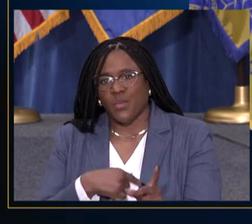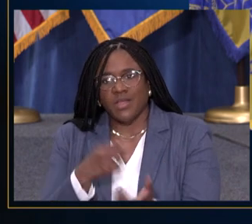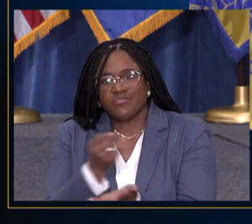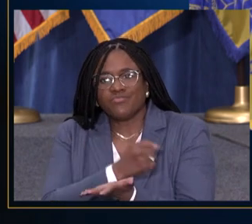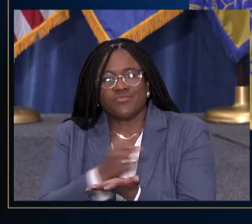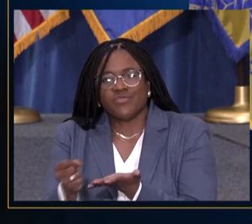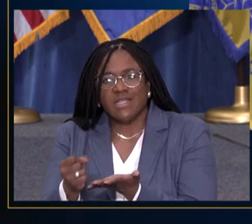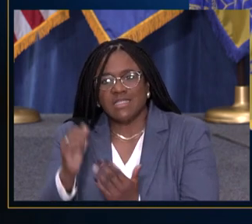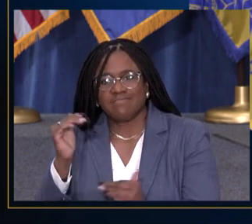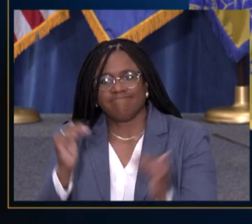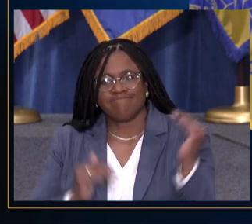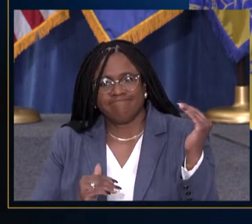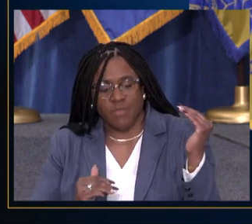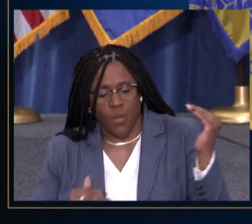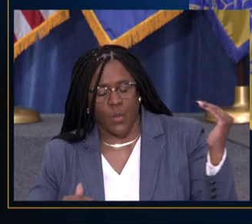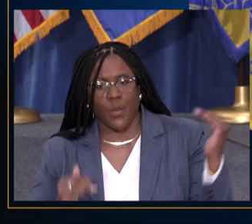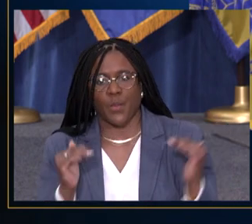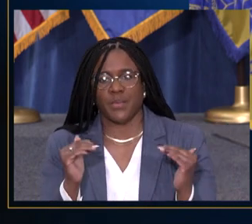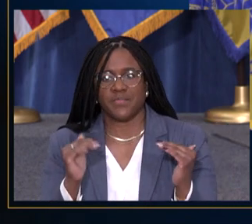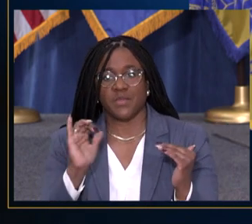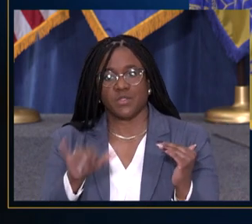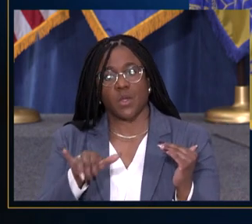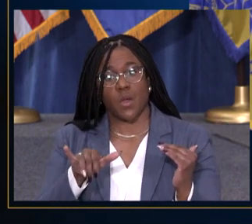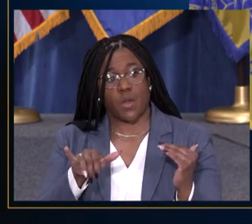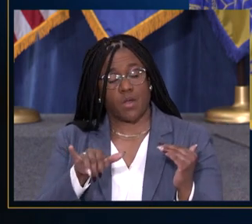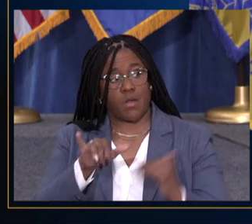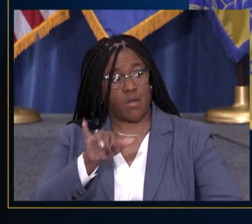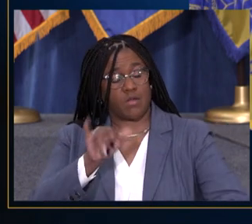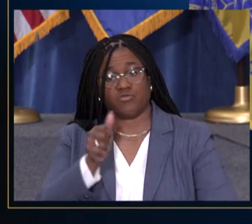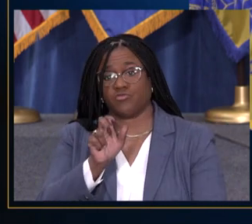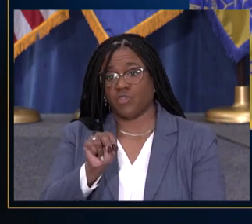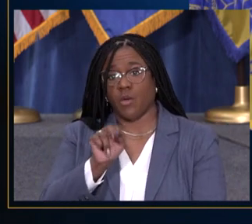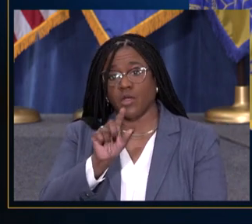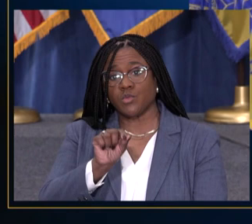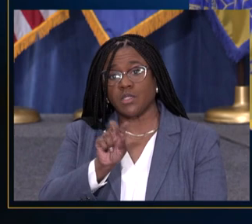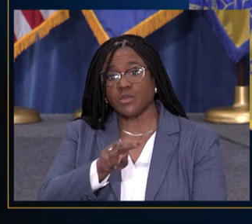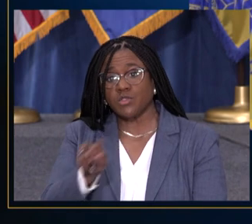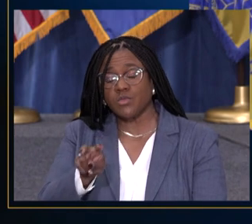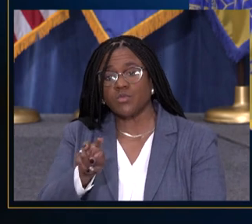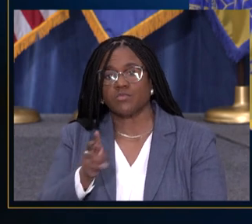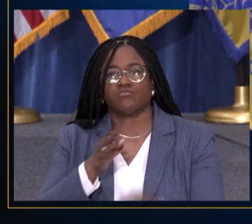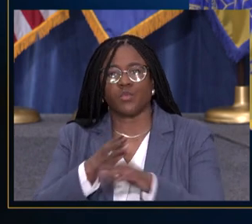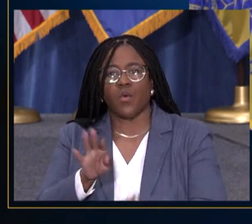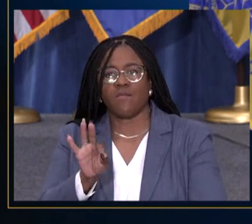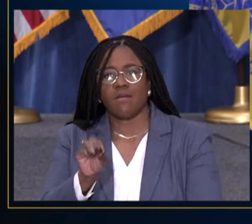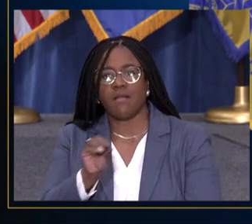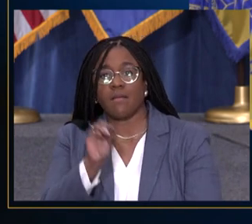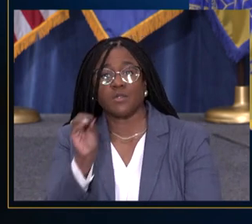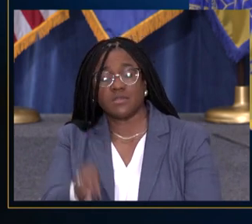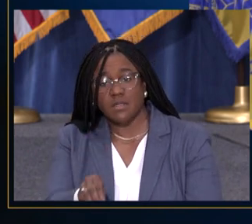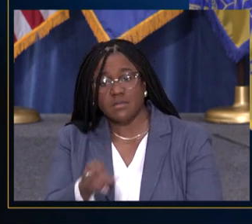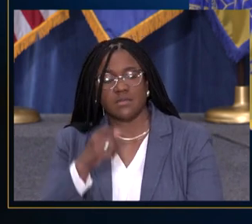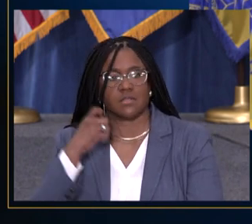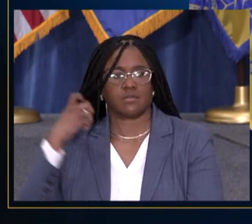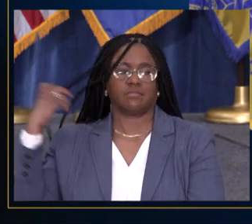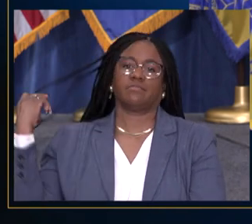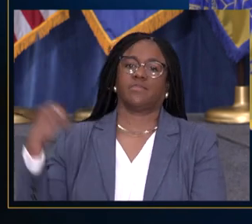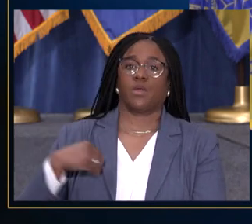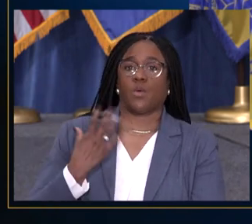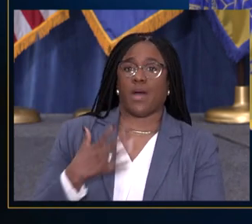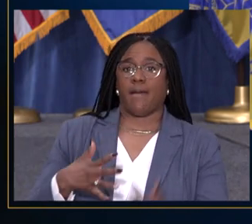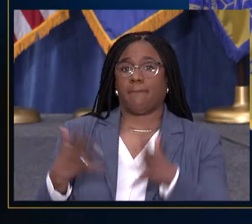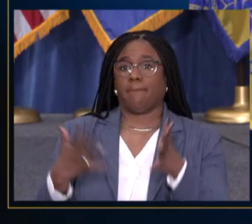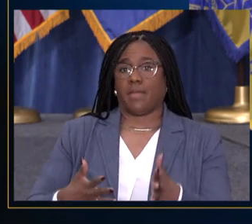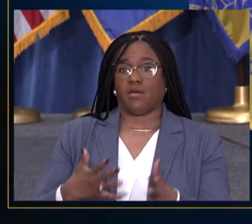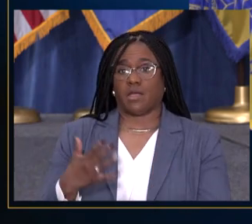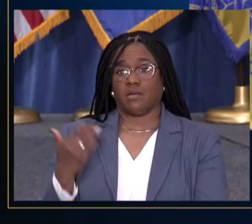the disparity so that by January of 2022, more than 90% of white American